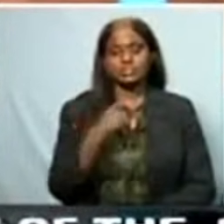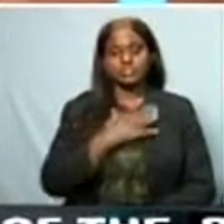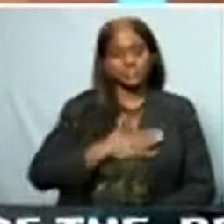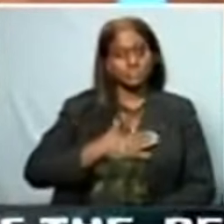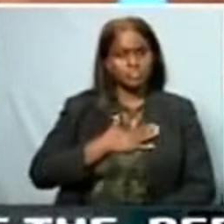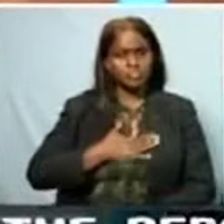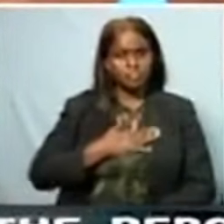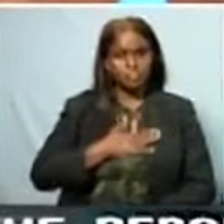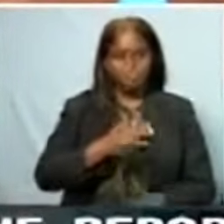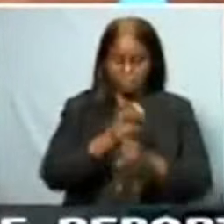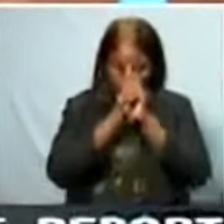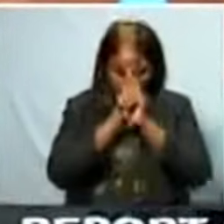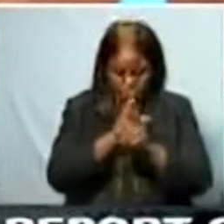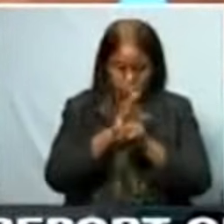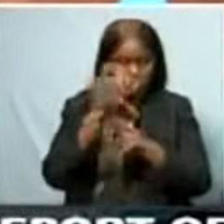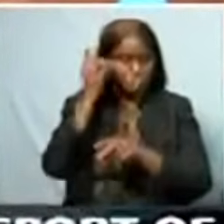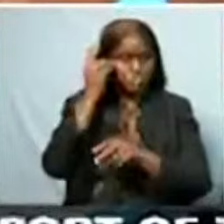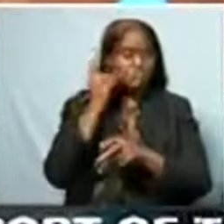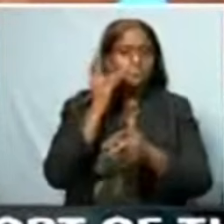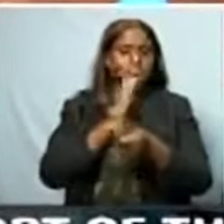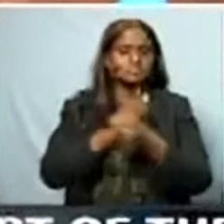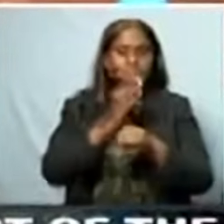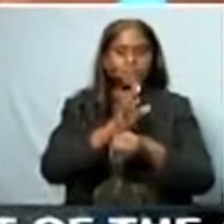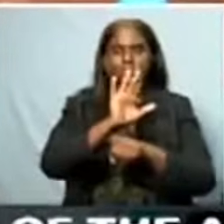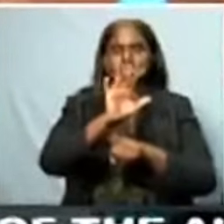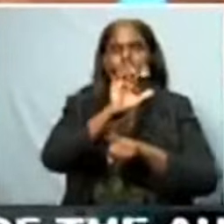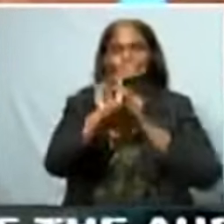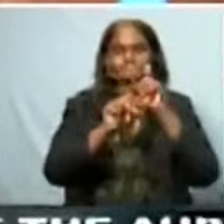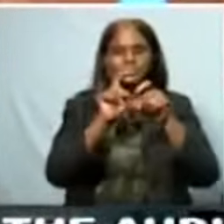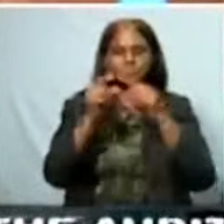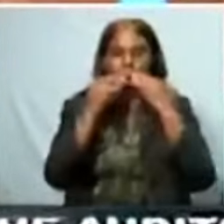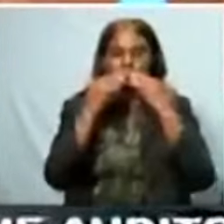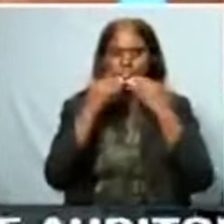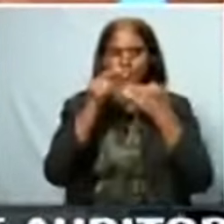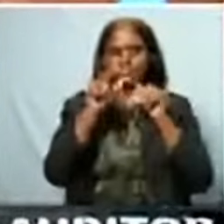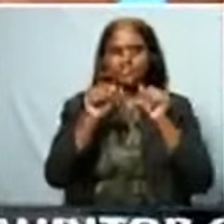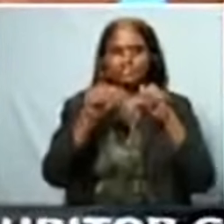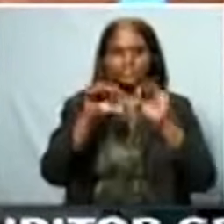Please, then Honorable Daka, you just come after this question. Thank you. You can proceed.